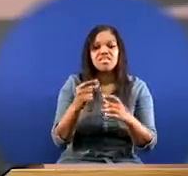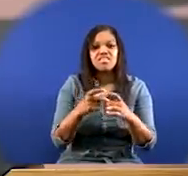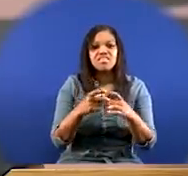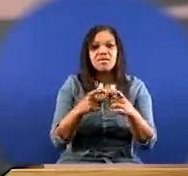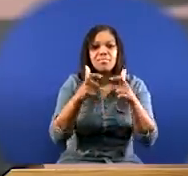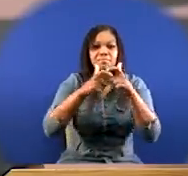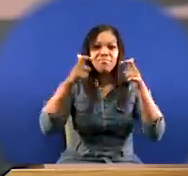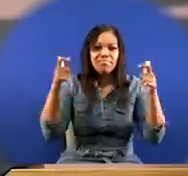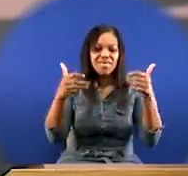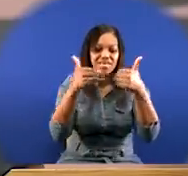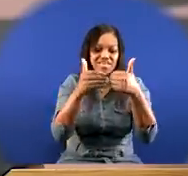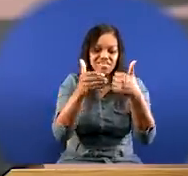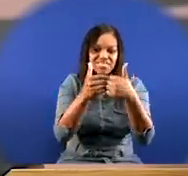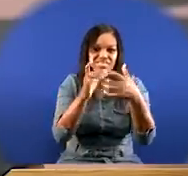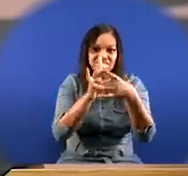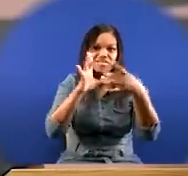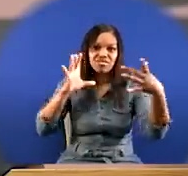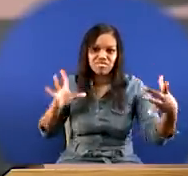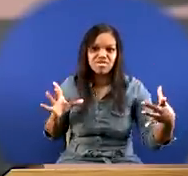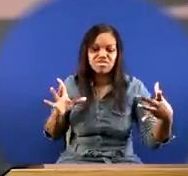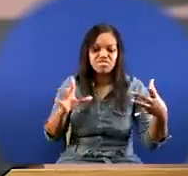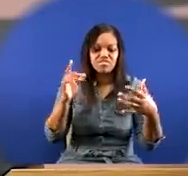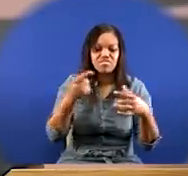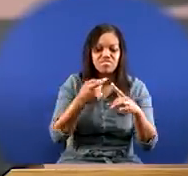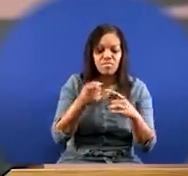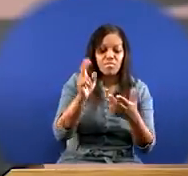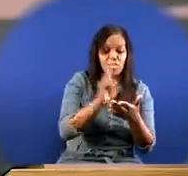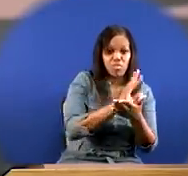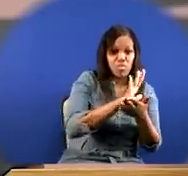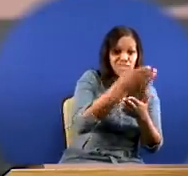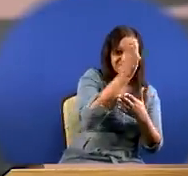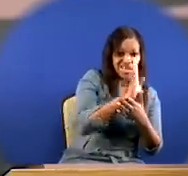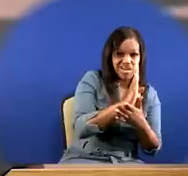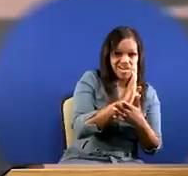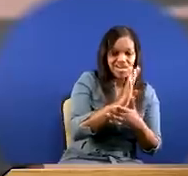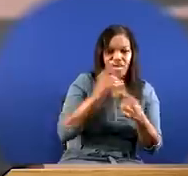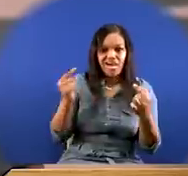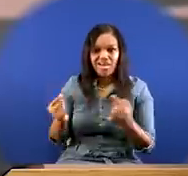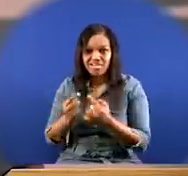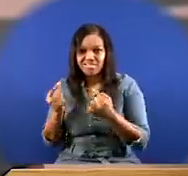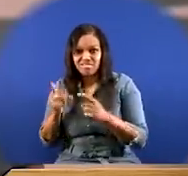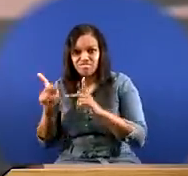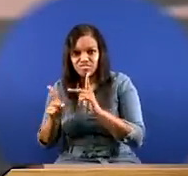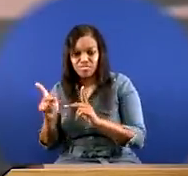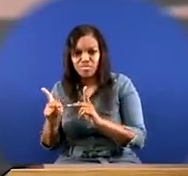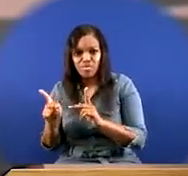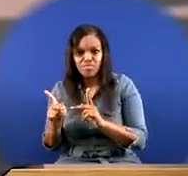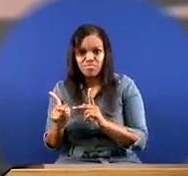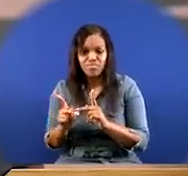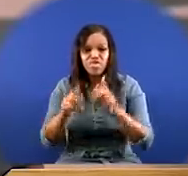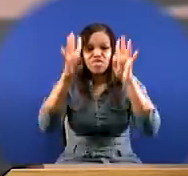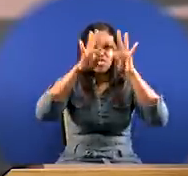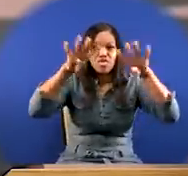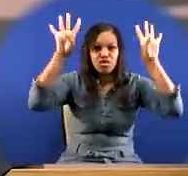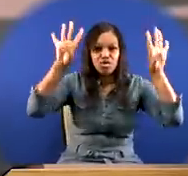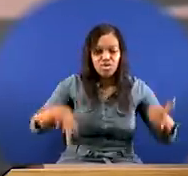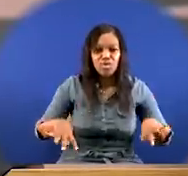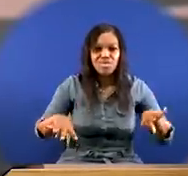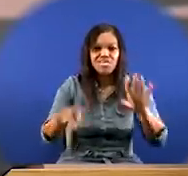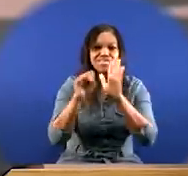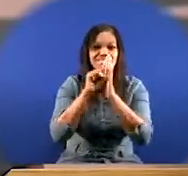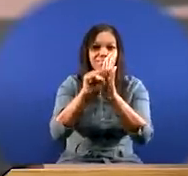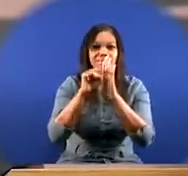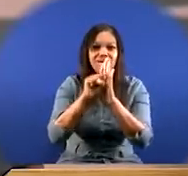holy God and a sinful people. The veil said